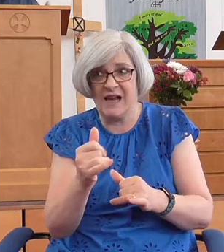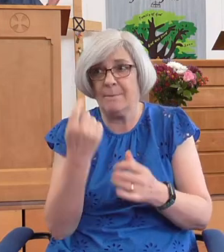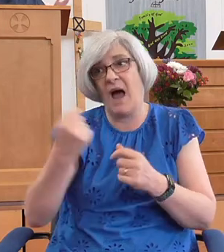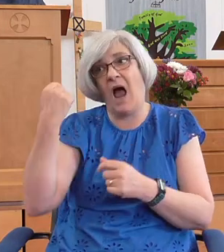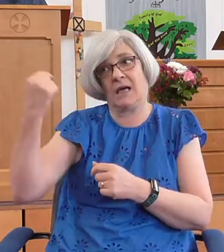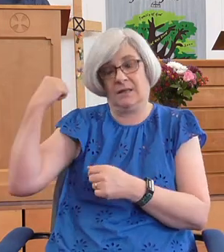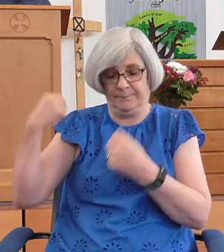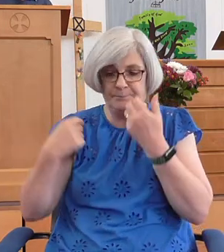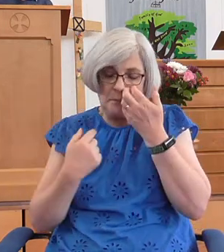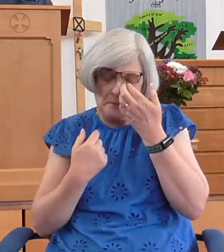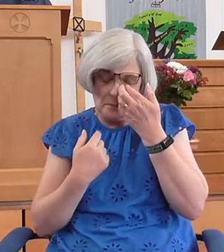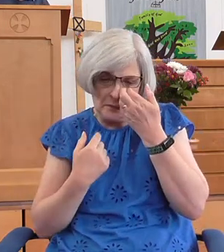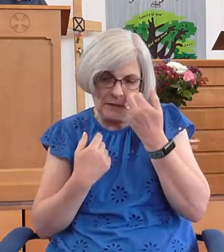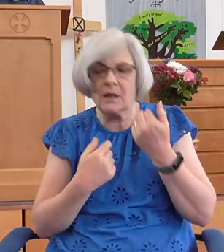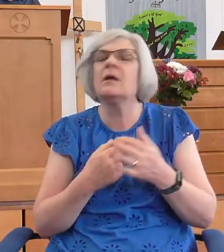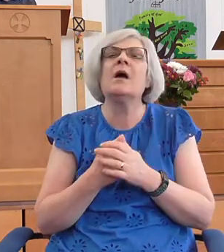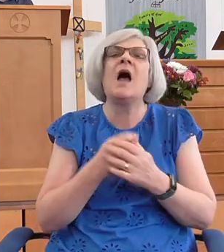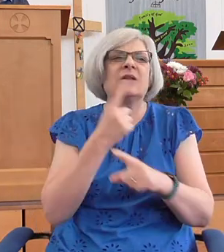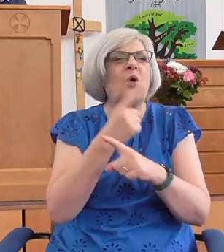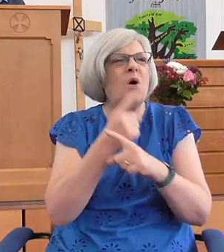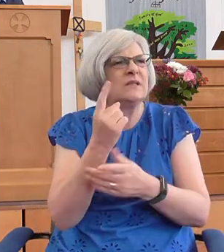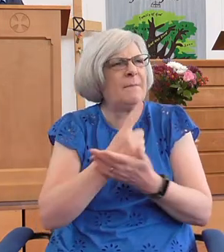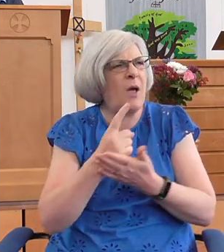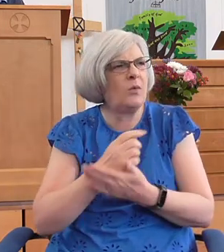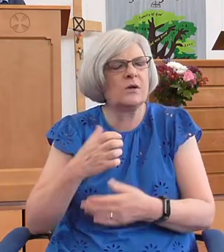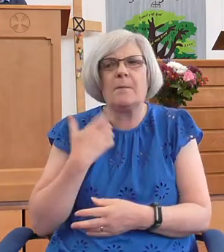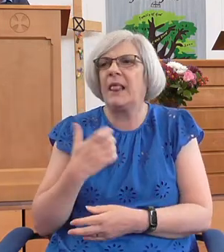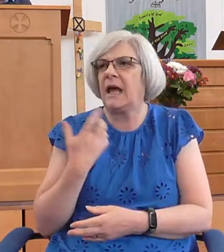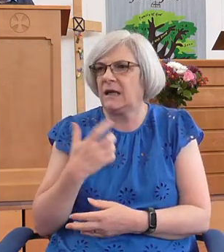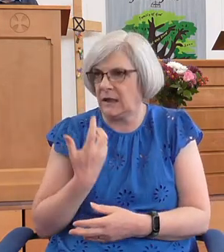She spoke then, too, about the grumbling.